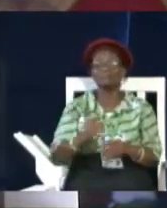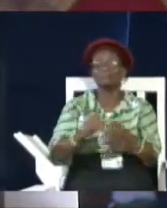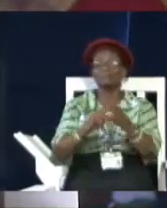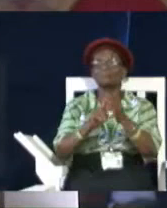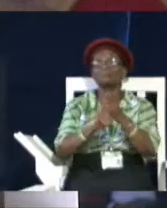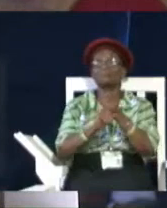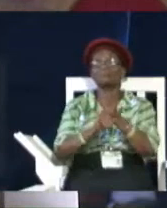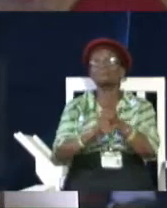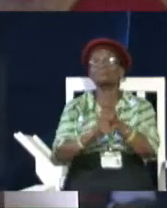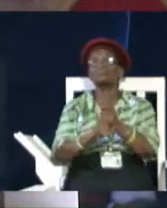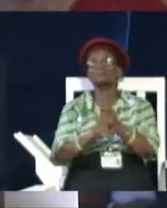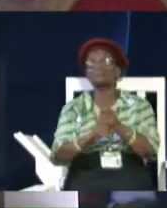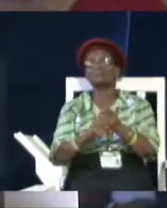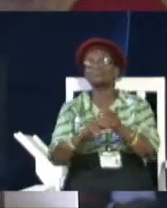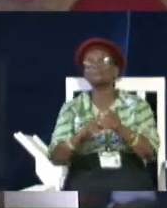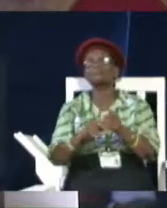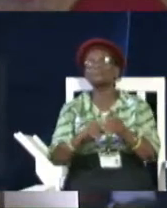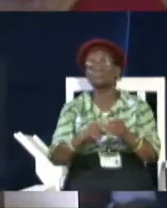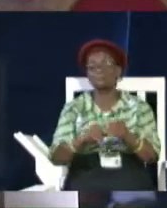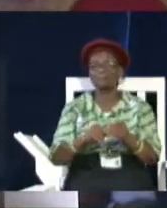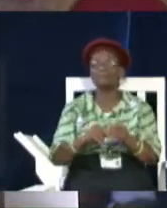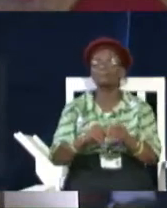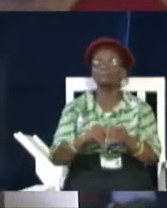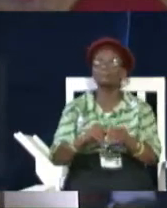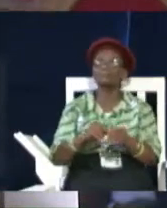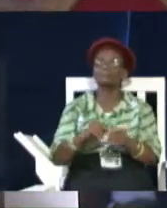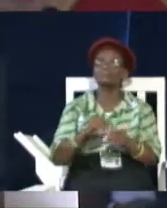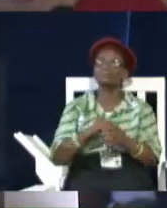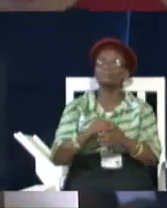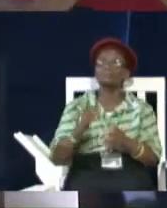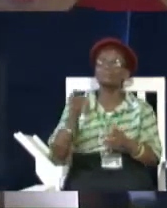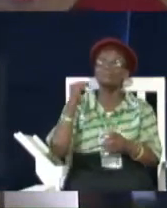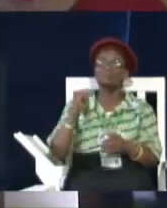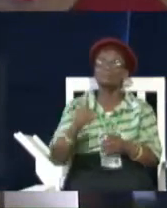It was the first time in my life that I heard a pastor say,